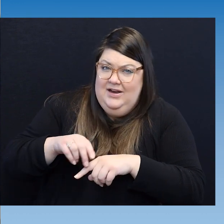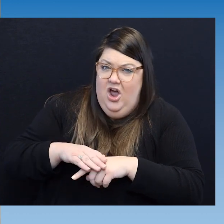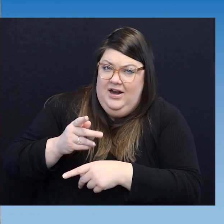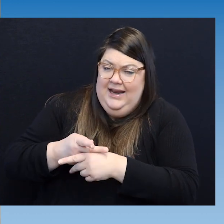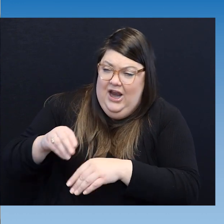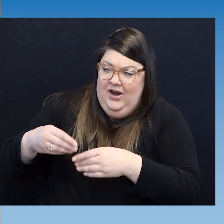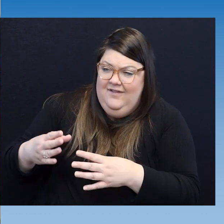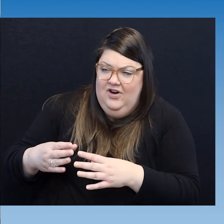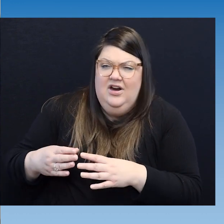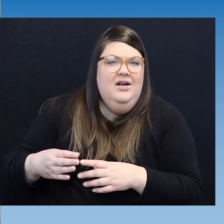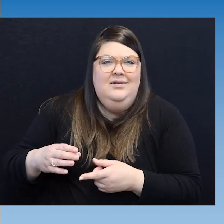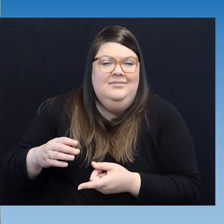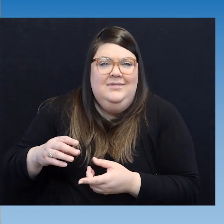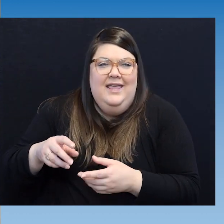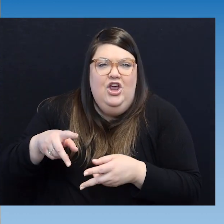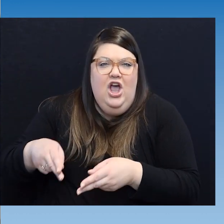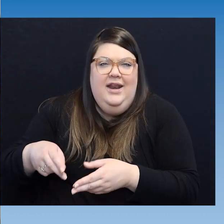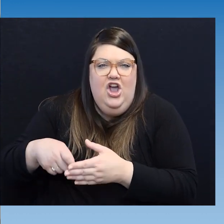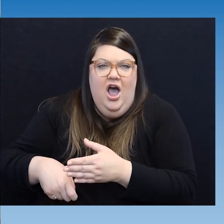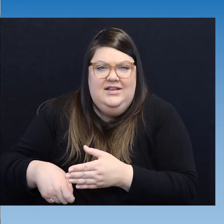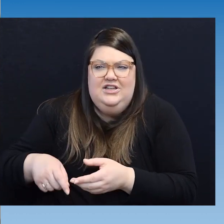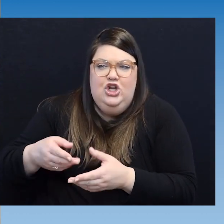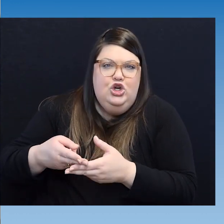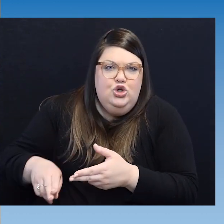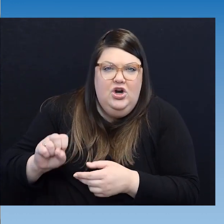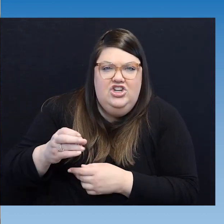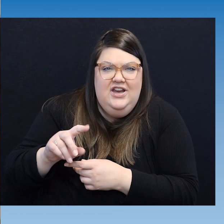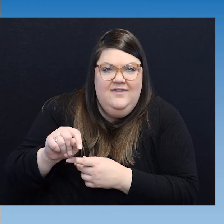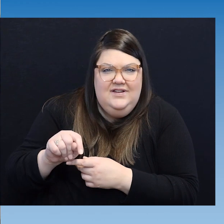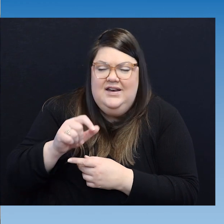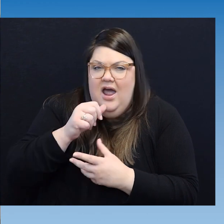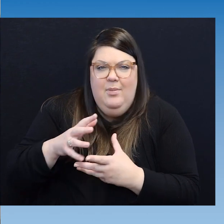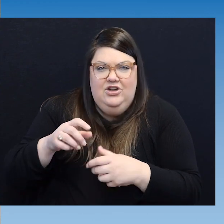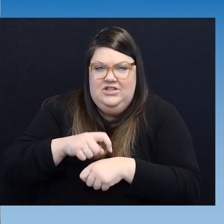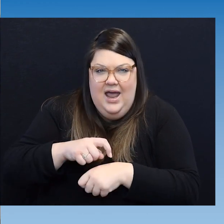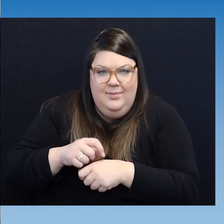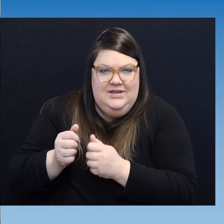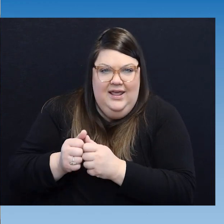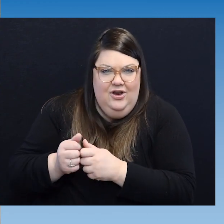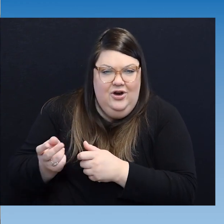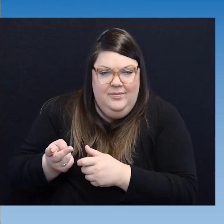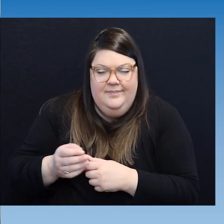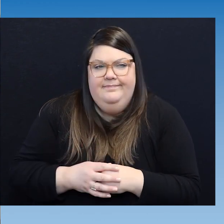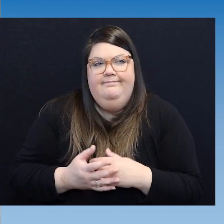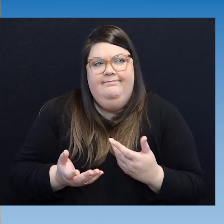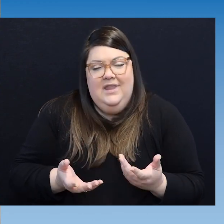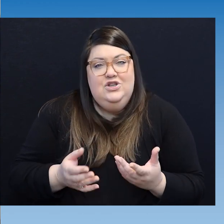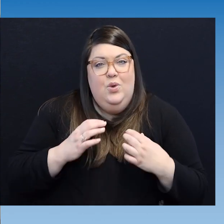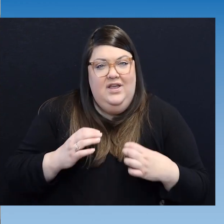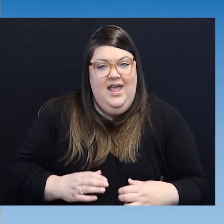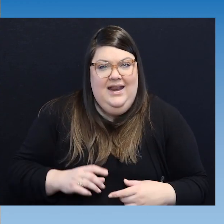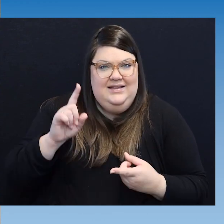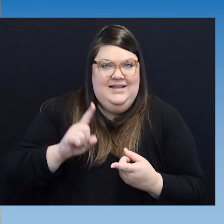and trust that bond. Yes. Because there's shorter shifts, as you know, we talked about. And so the client